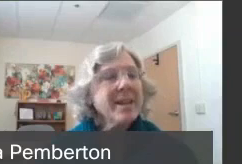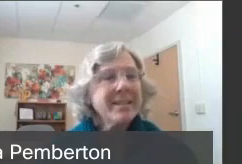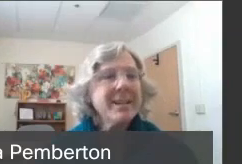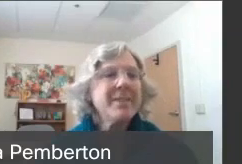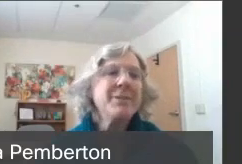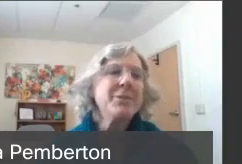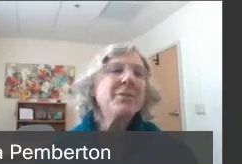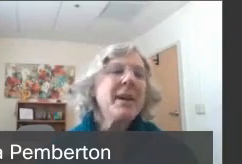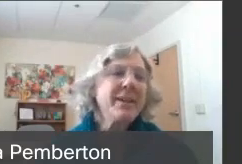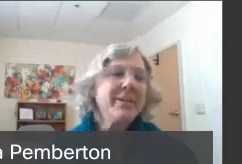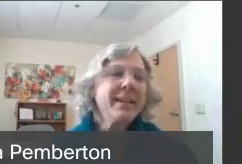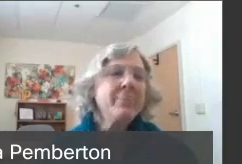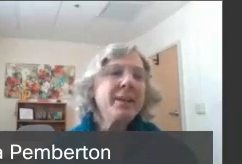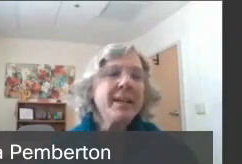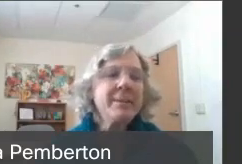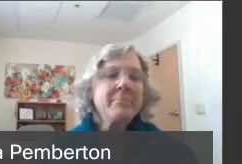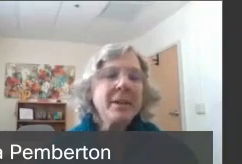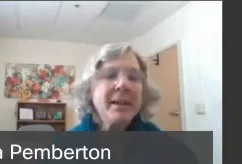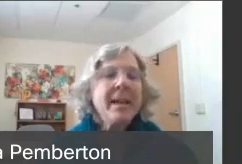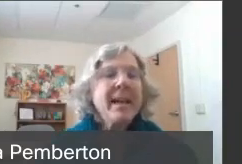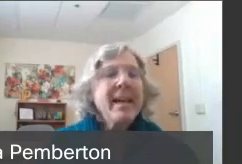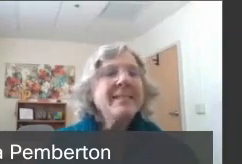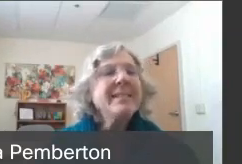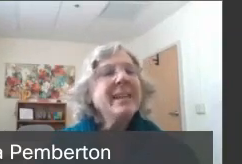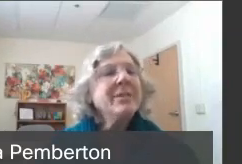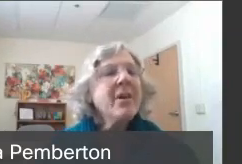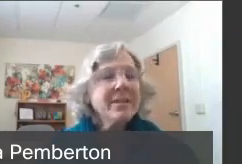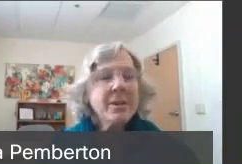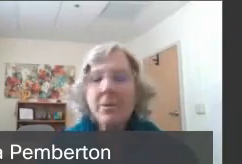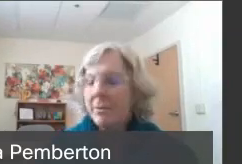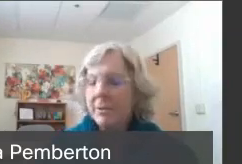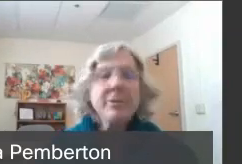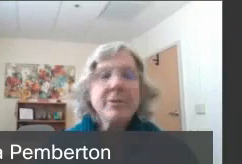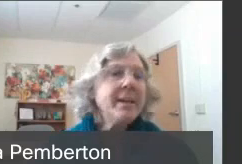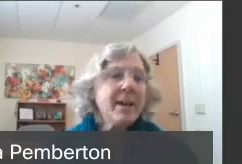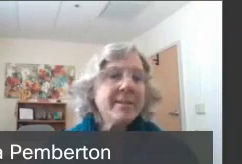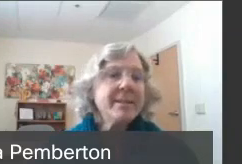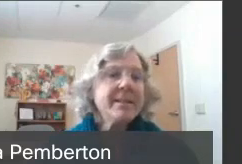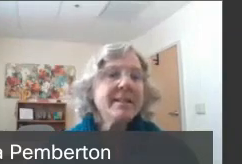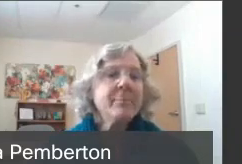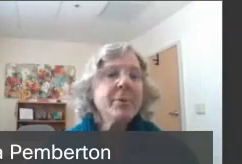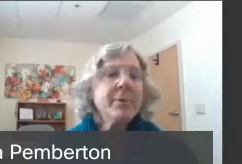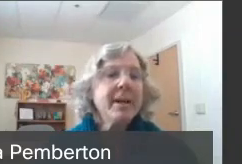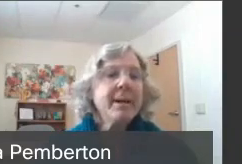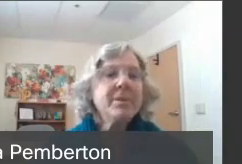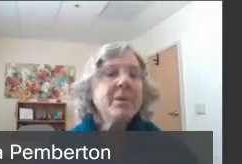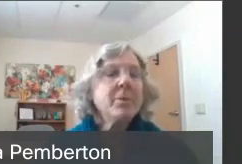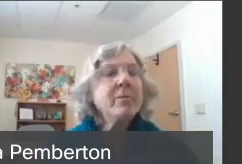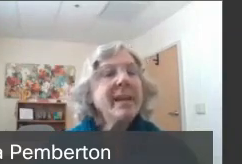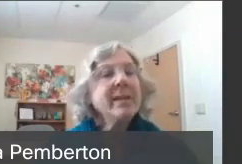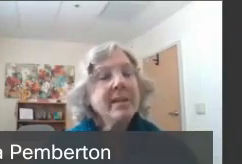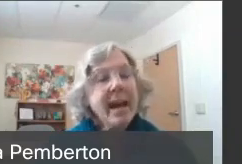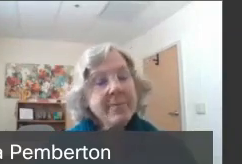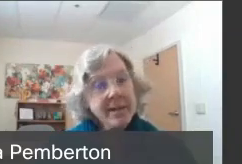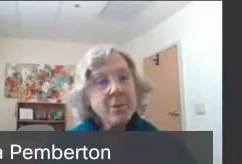so other custody officers are now hearing and bringing them. And they're also learning about the success of the program.